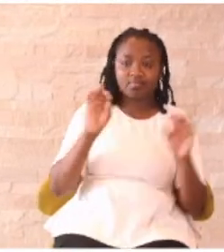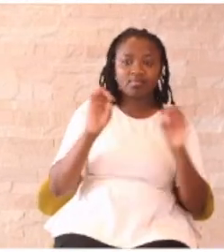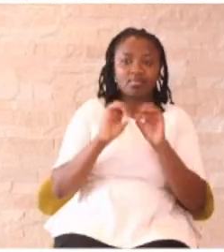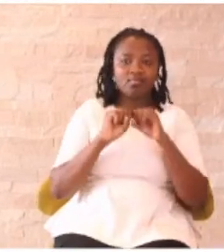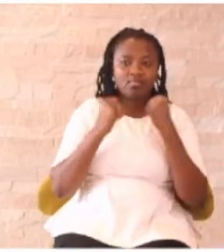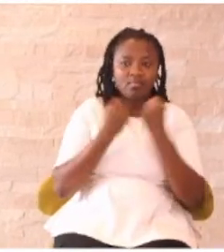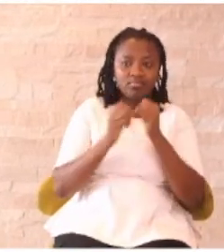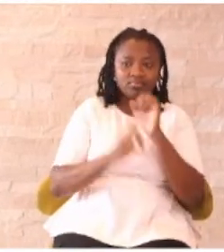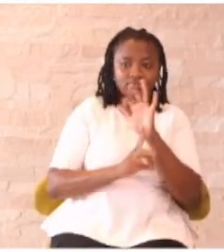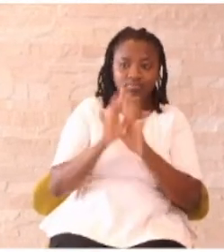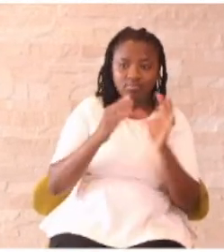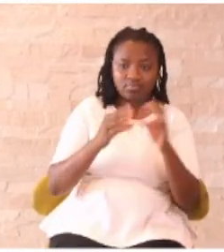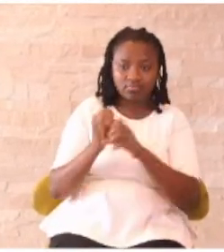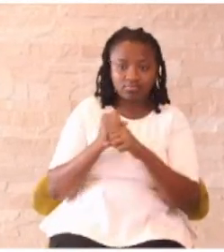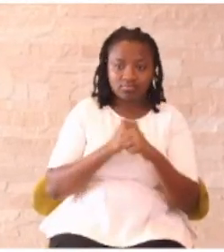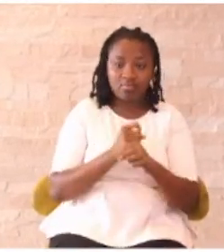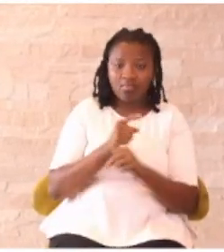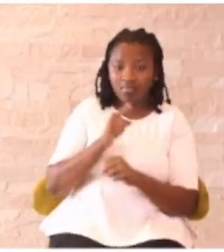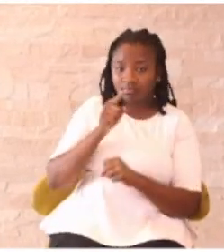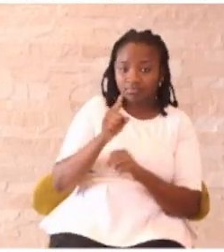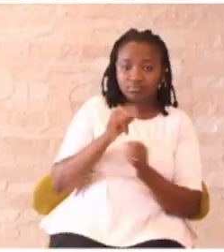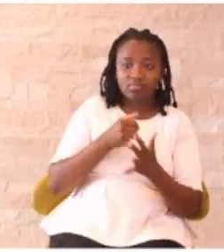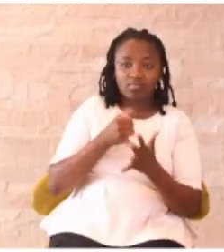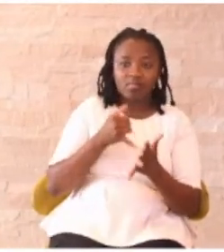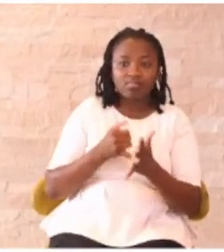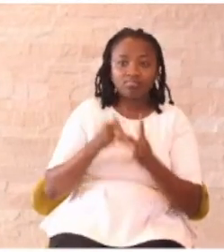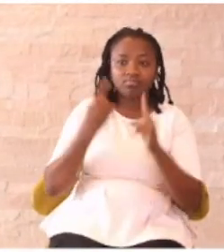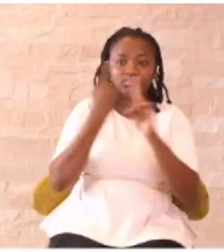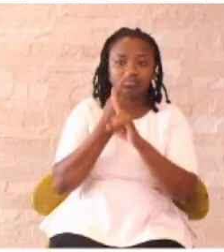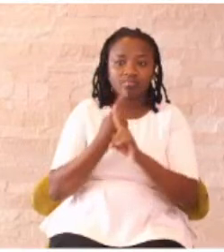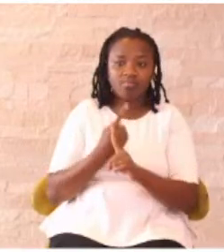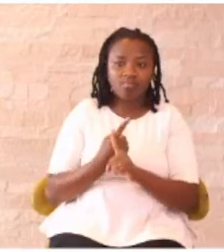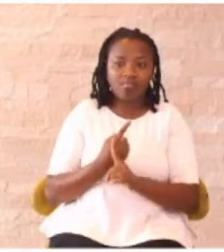that comprises several